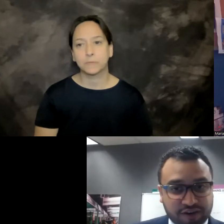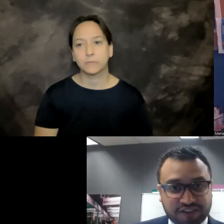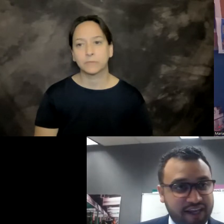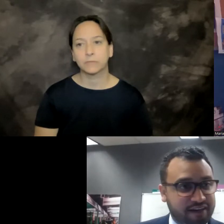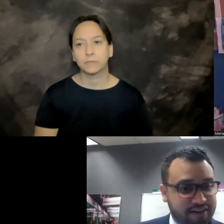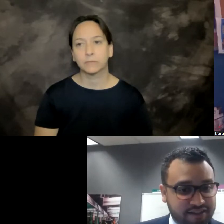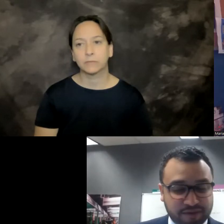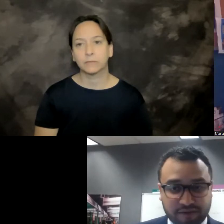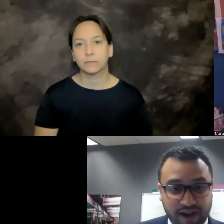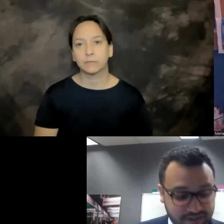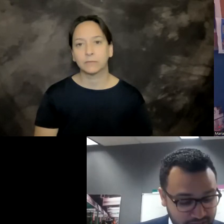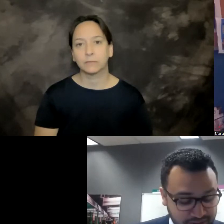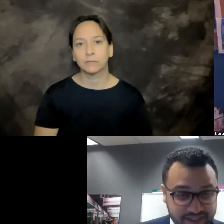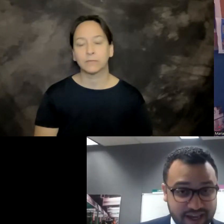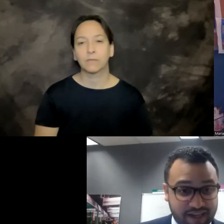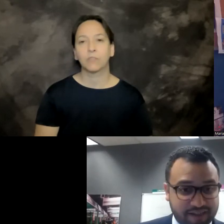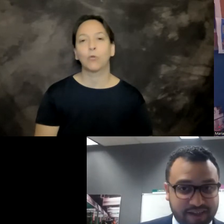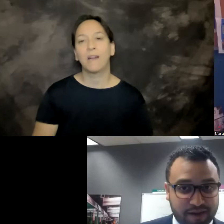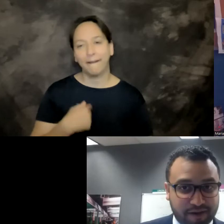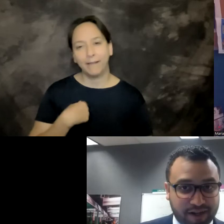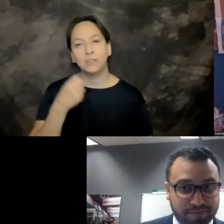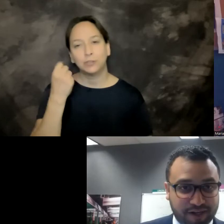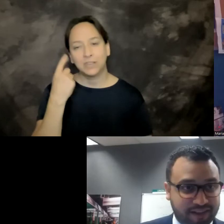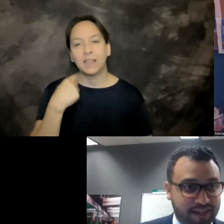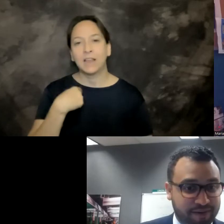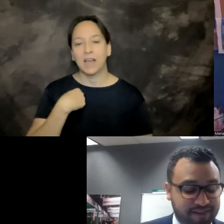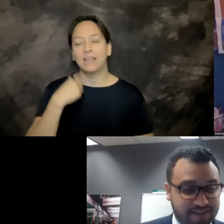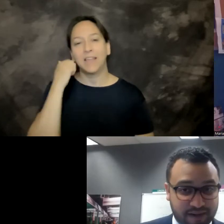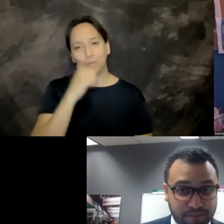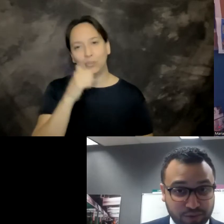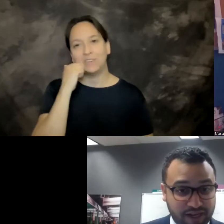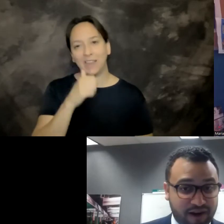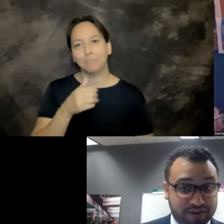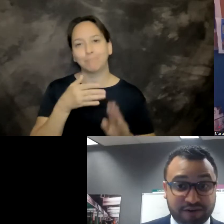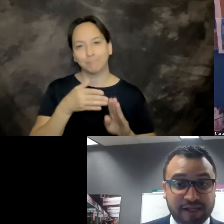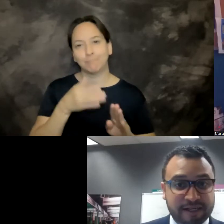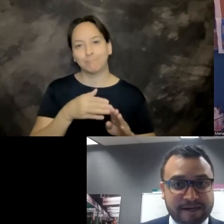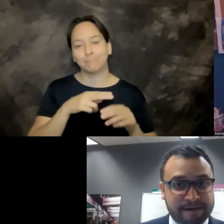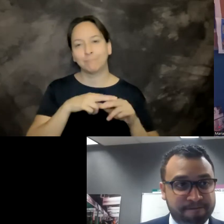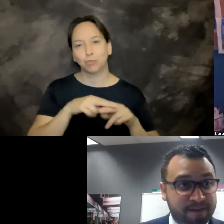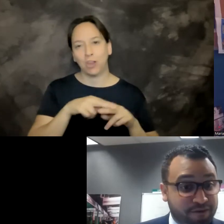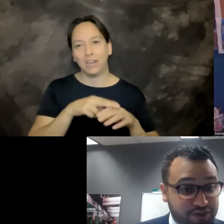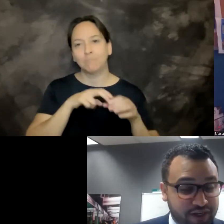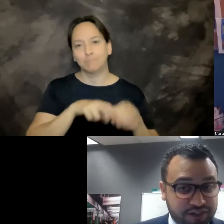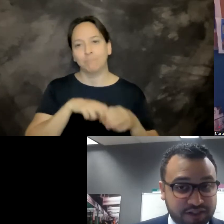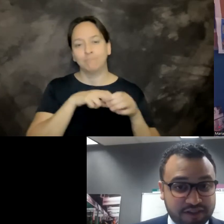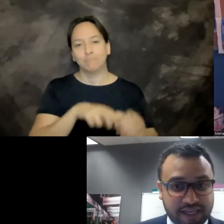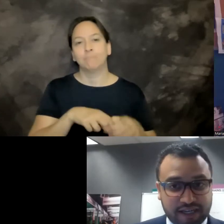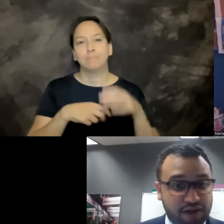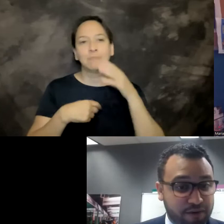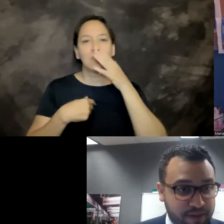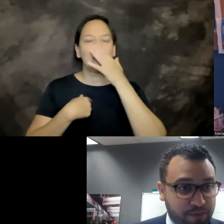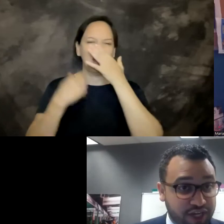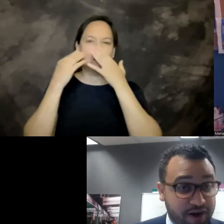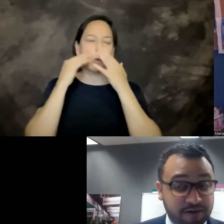certainly understand, as someone that rides the MBTA on a daily basis. I'm a Blue Line rider. The frustration that